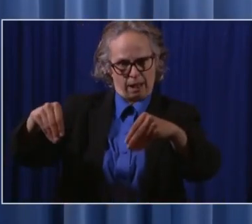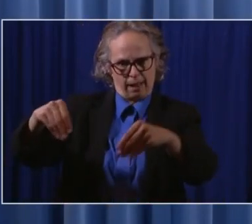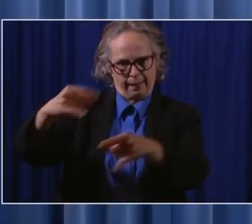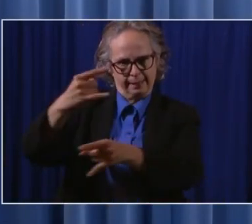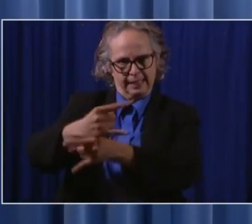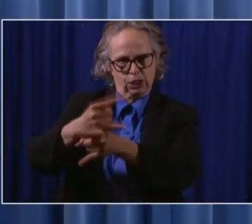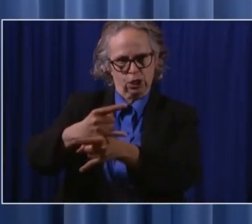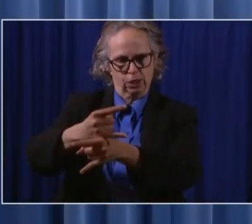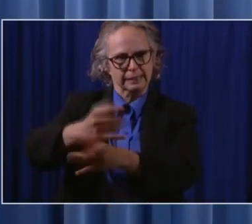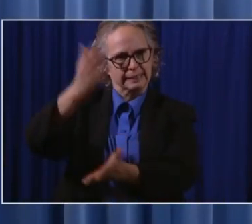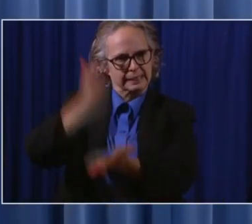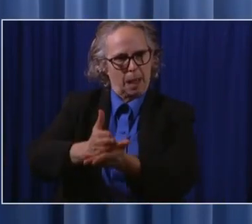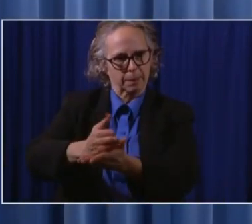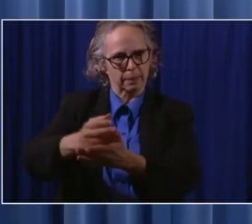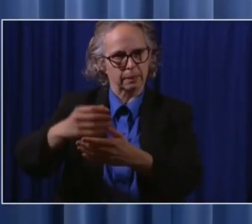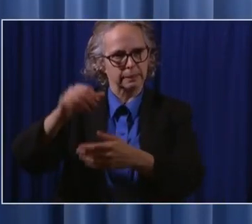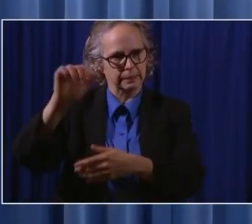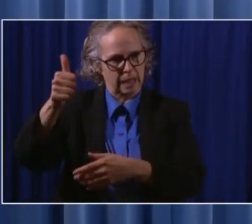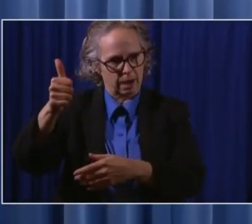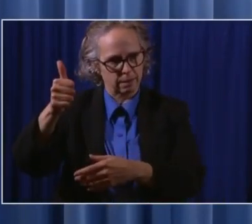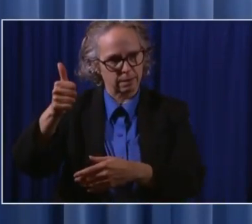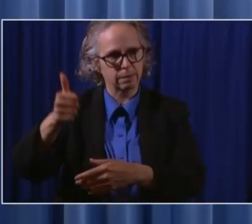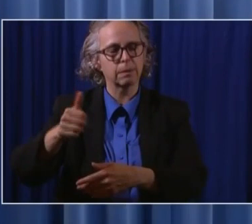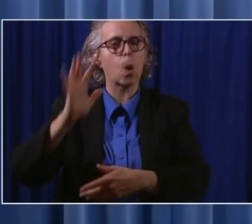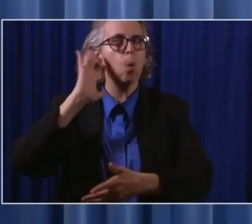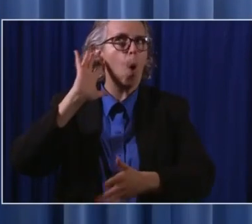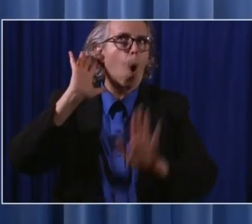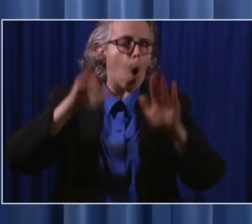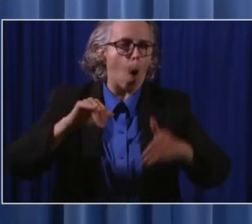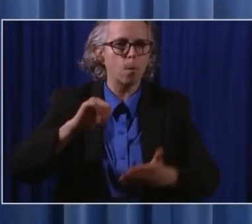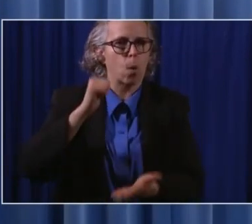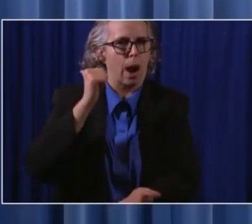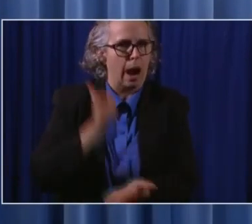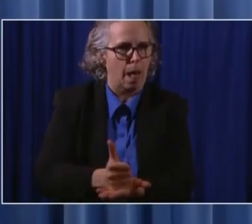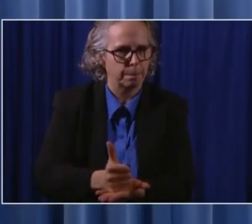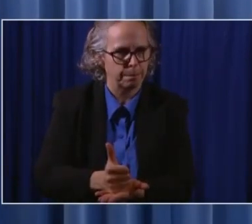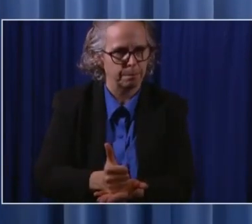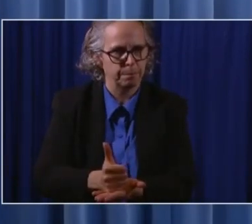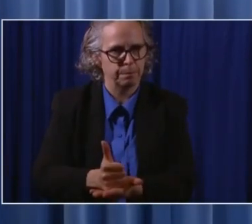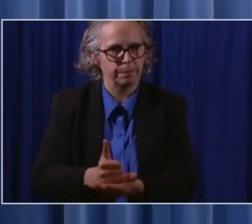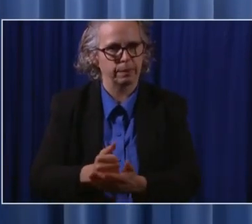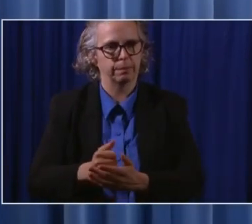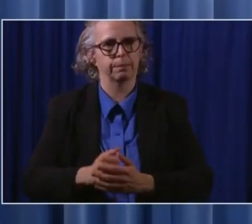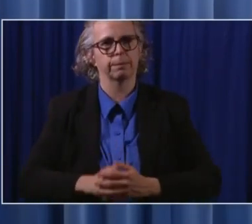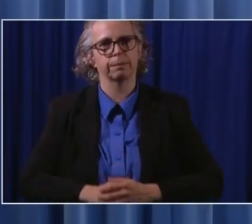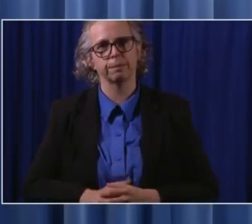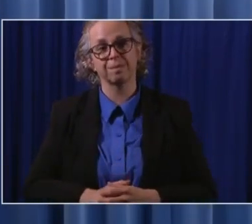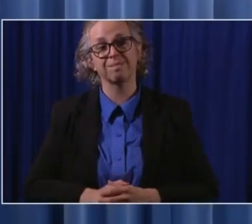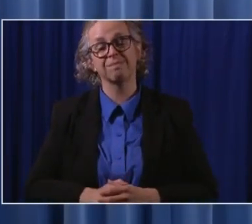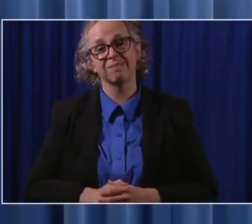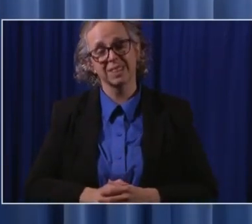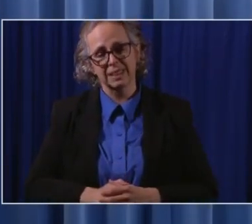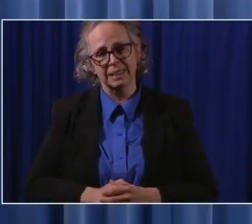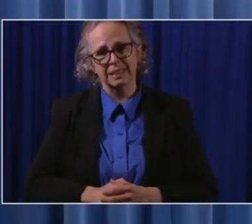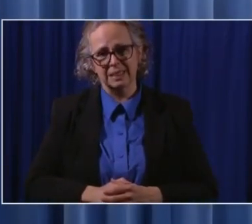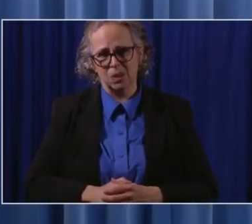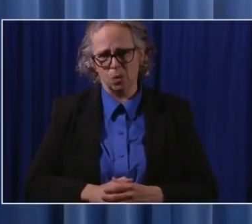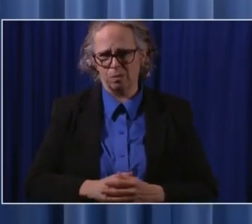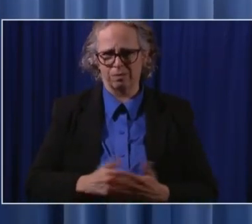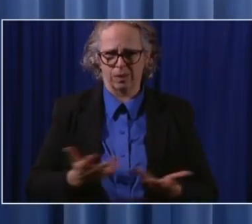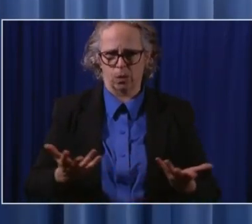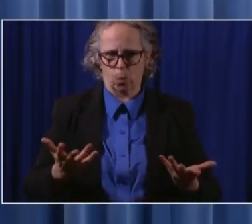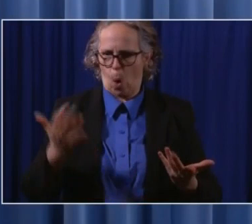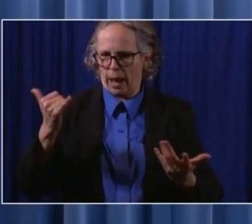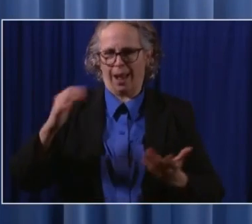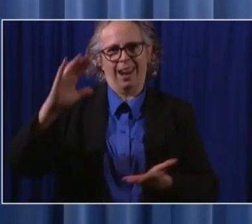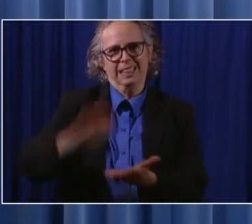help. We think it will help. It will help thin that crowd out and help slow